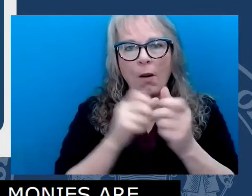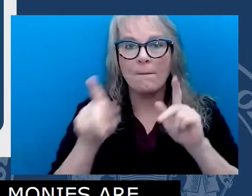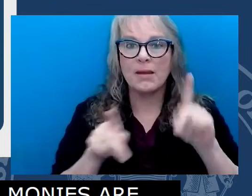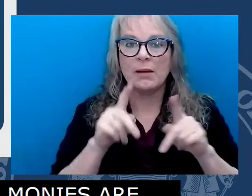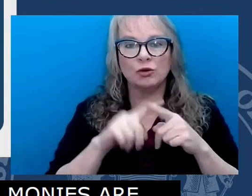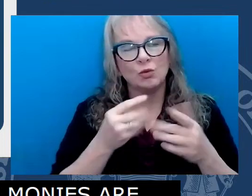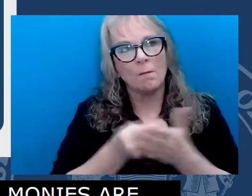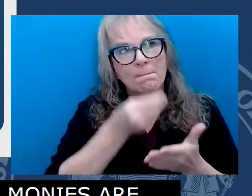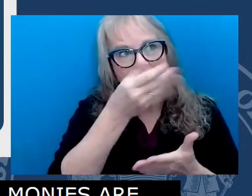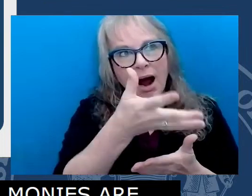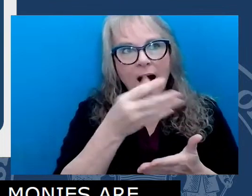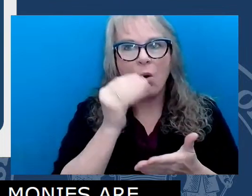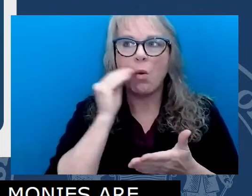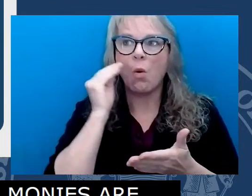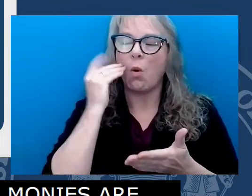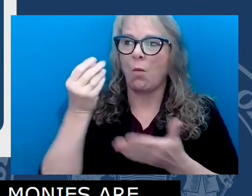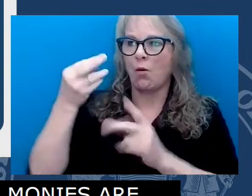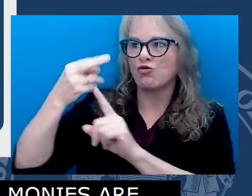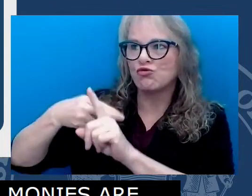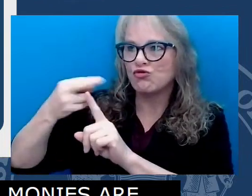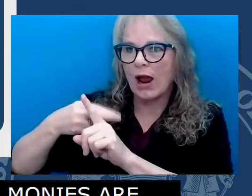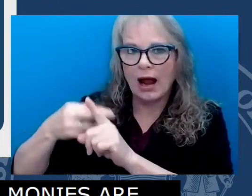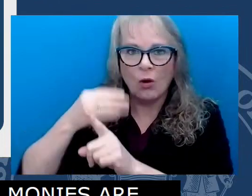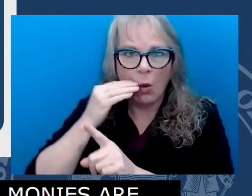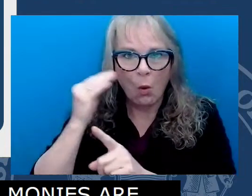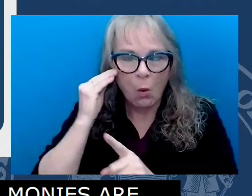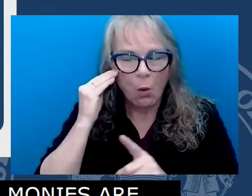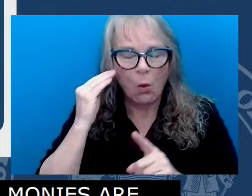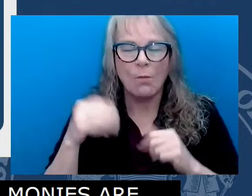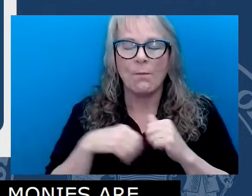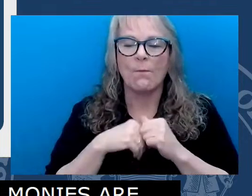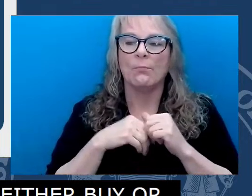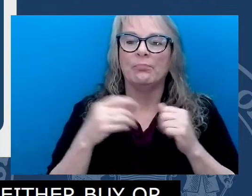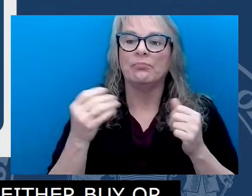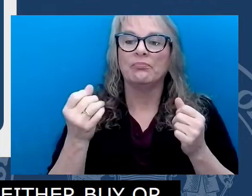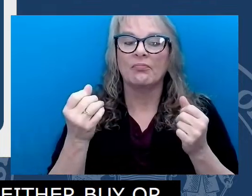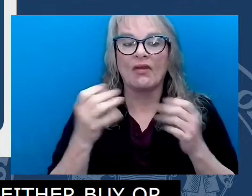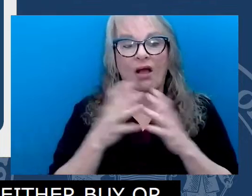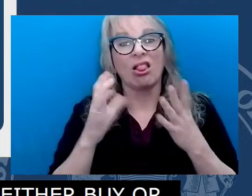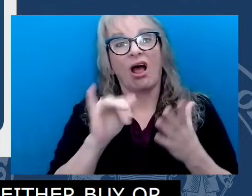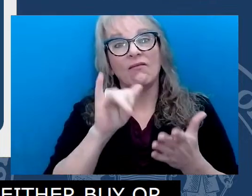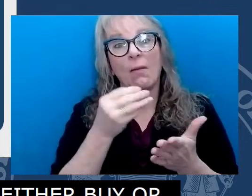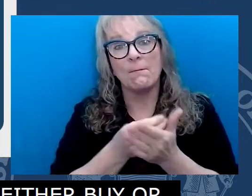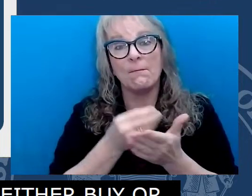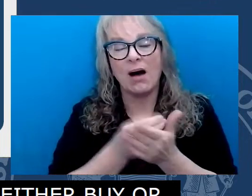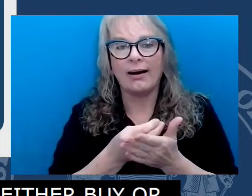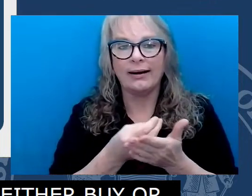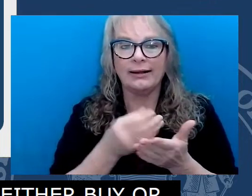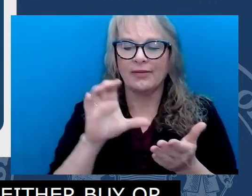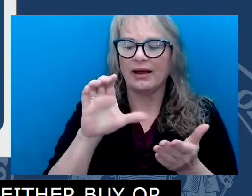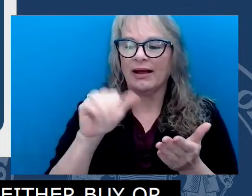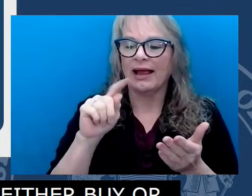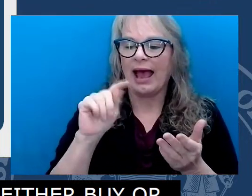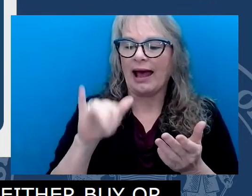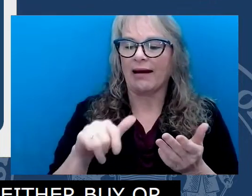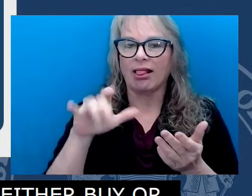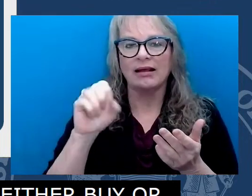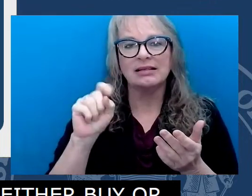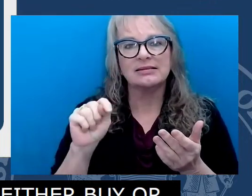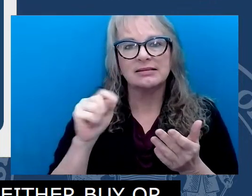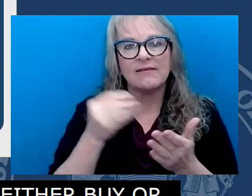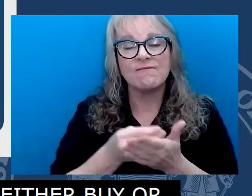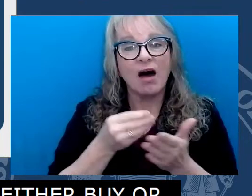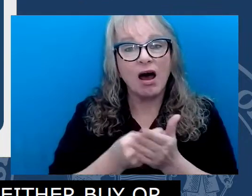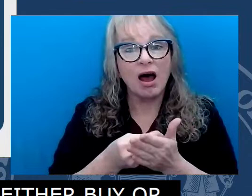rent existing facilities. A lot of it is to, like the Catalyst Fund, is to